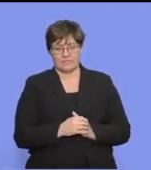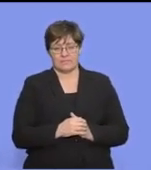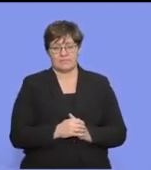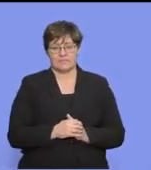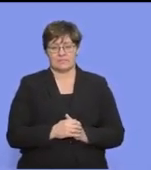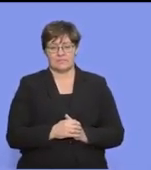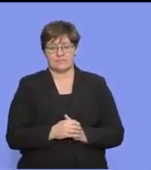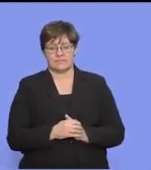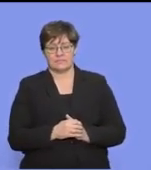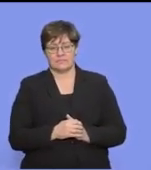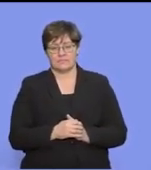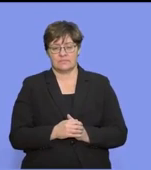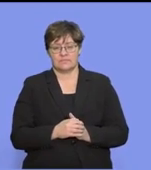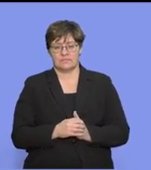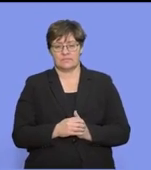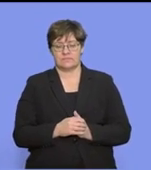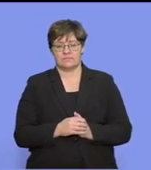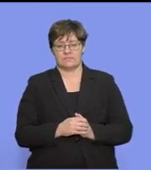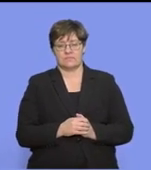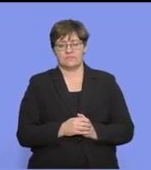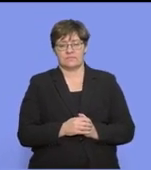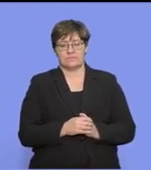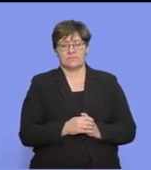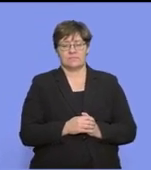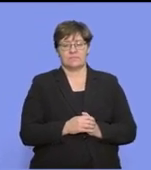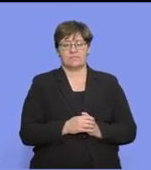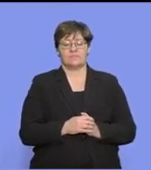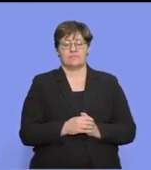be variation in a population.